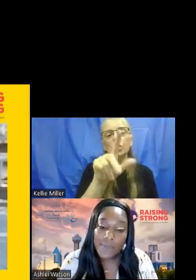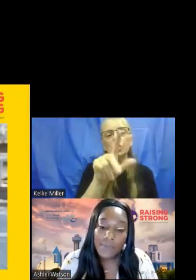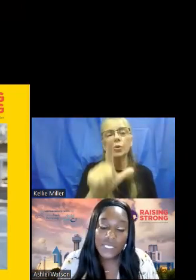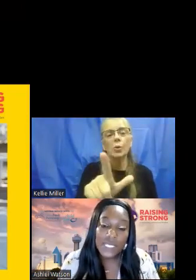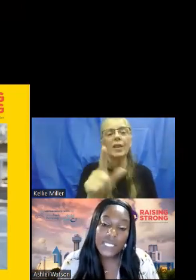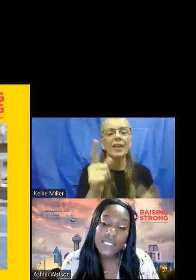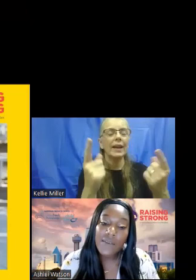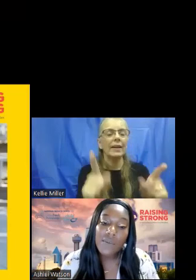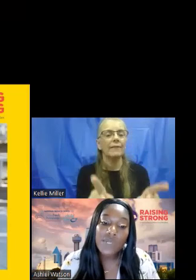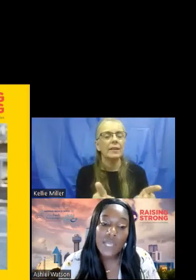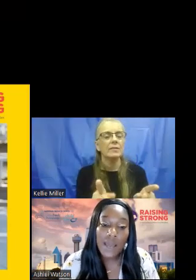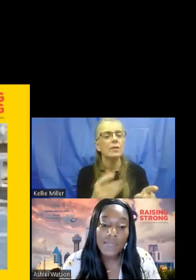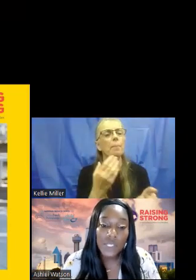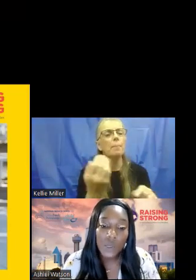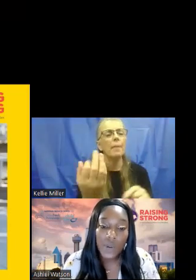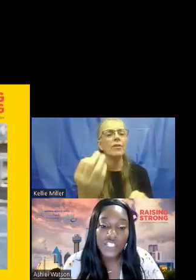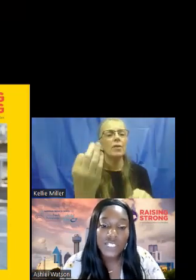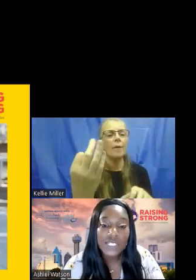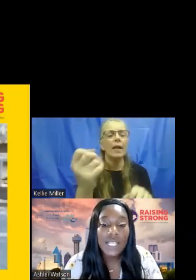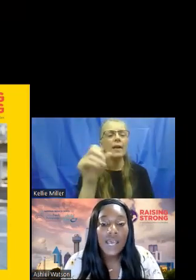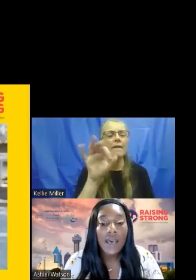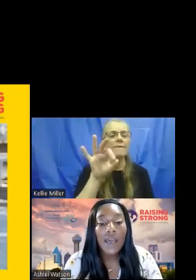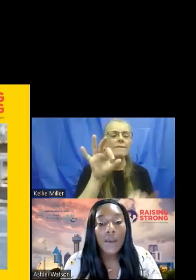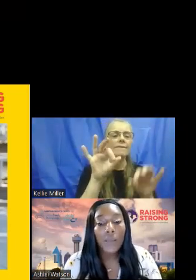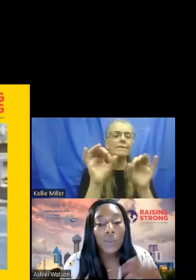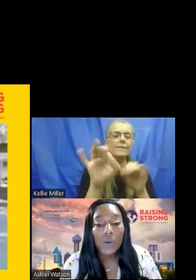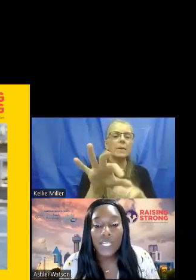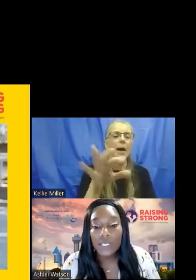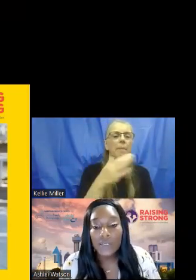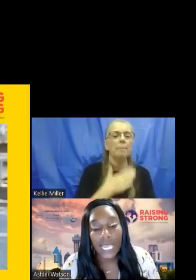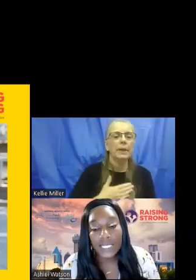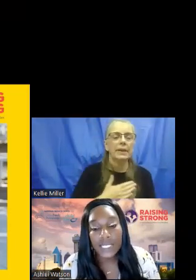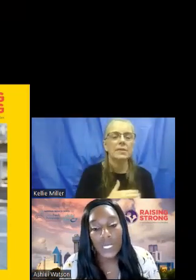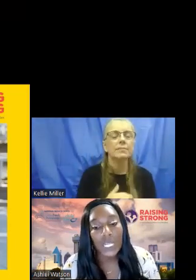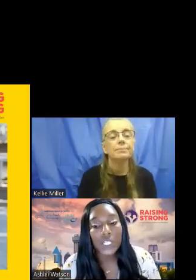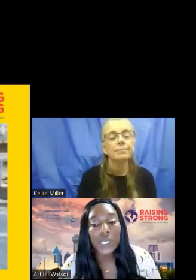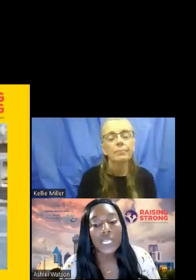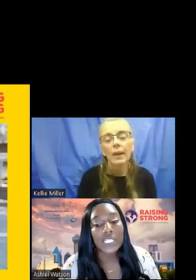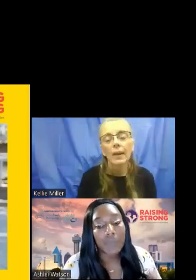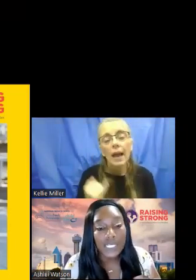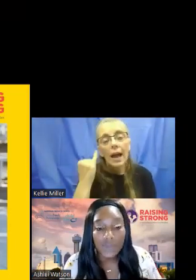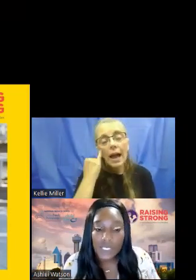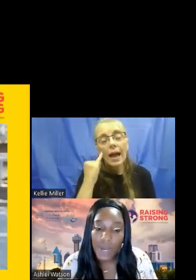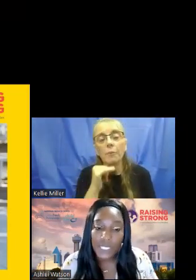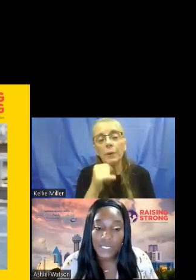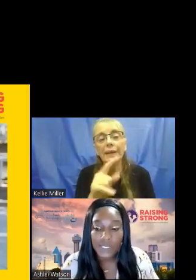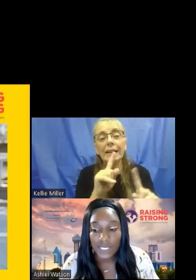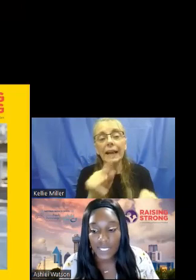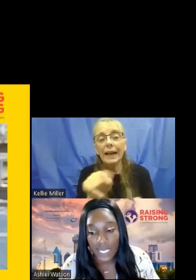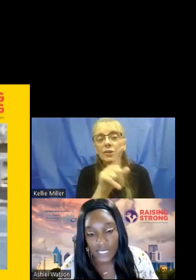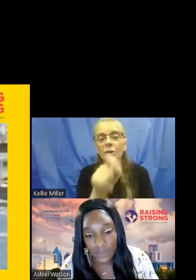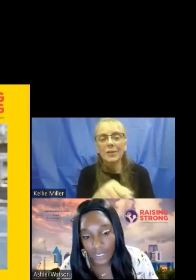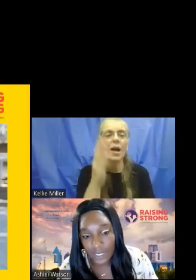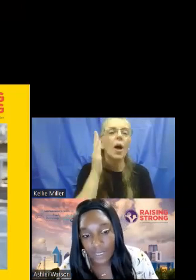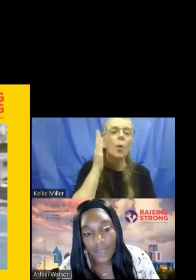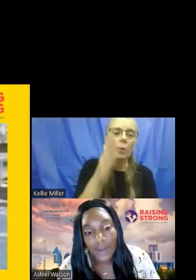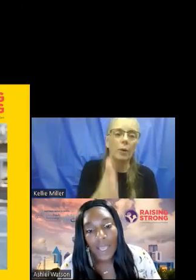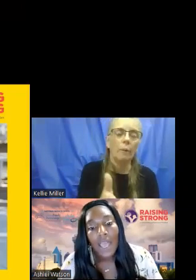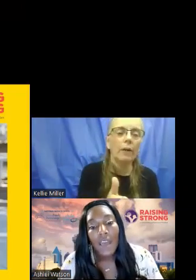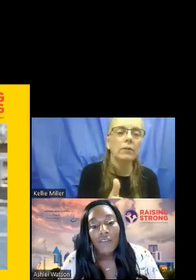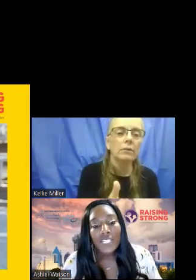we weren't able to get to everyone's comments or questions, we will get those answered, and you can expect a response within the next